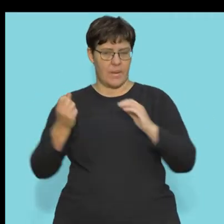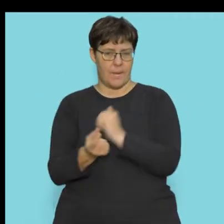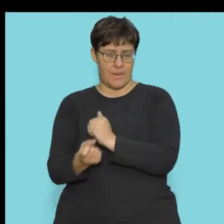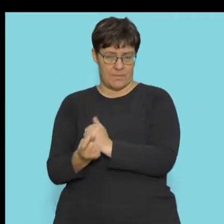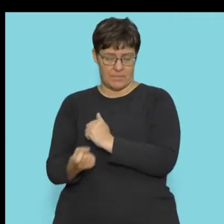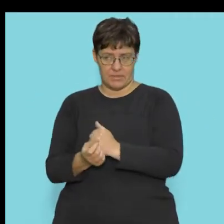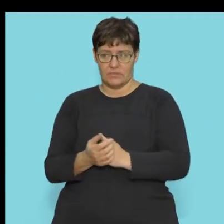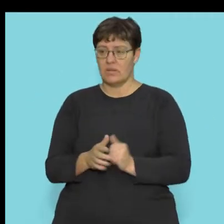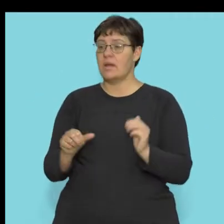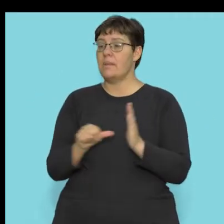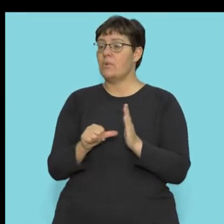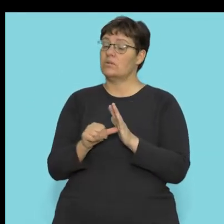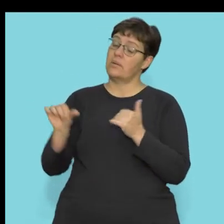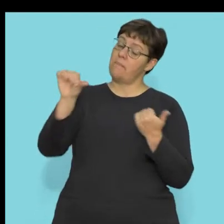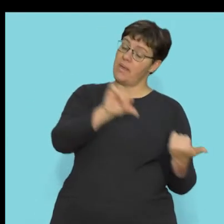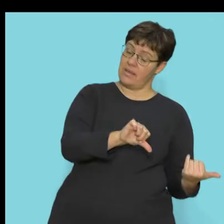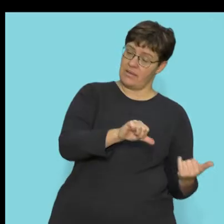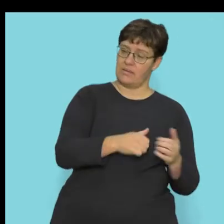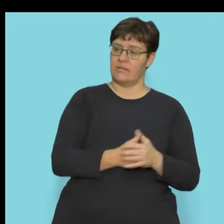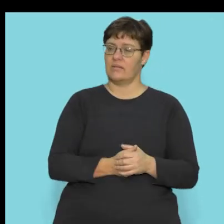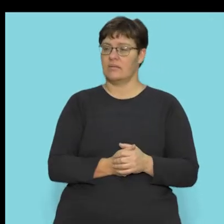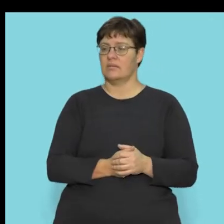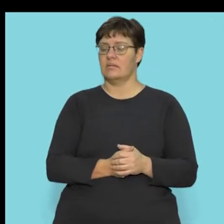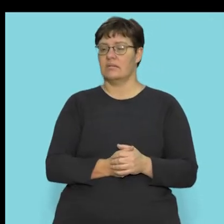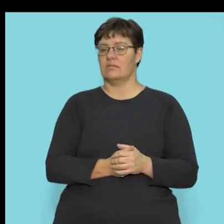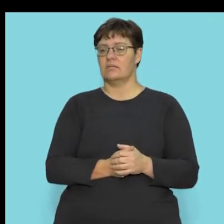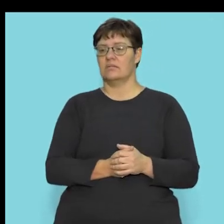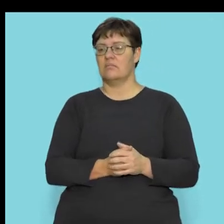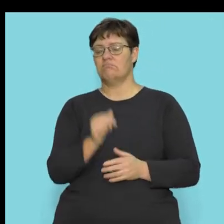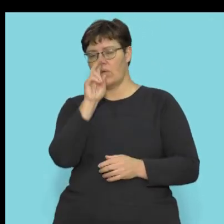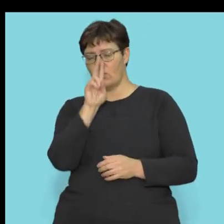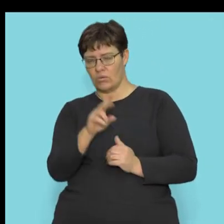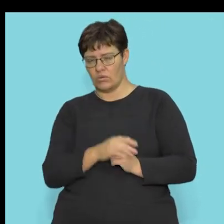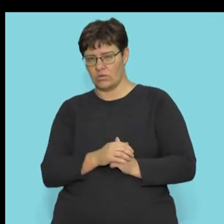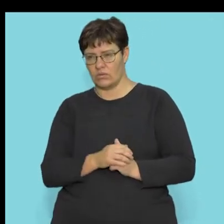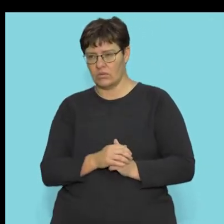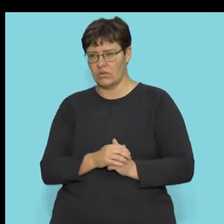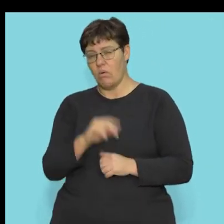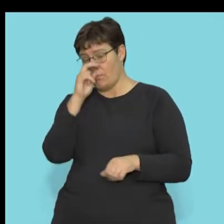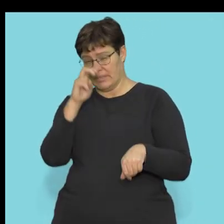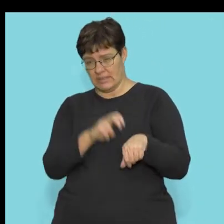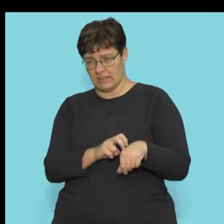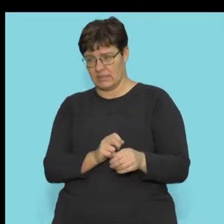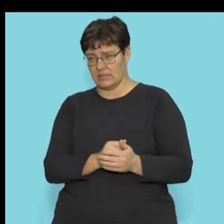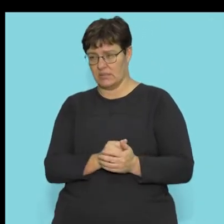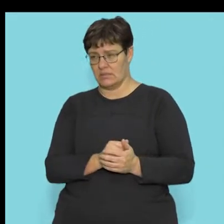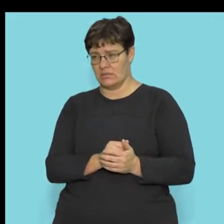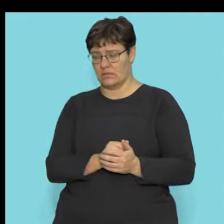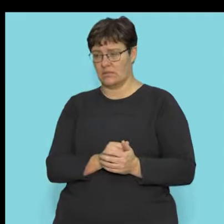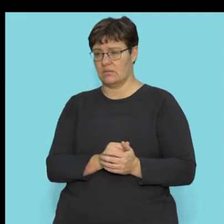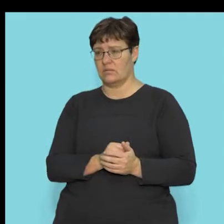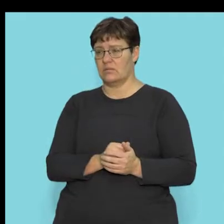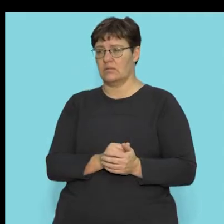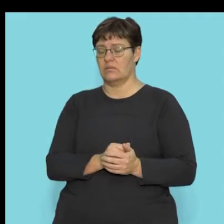components. It's important that we go back to these components and look at what is needed. So we talk about